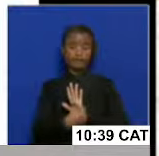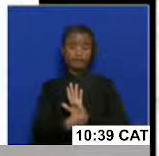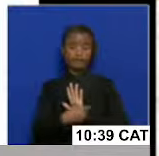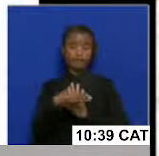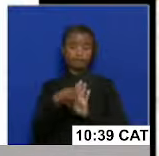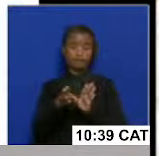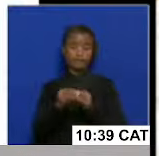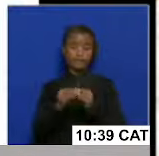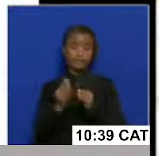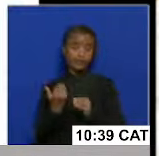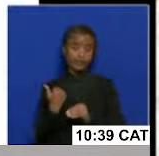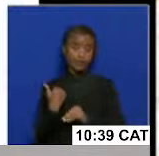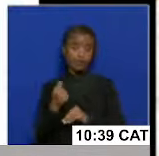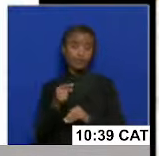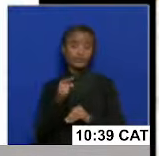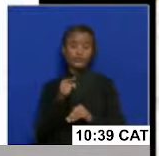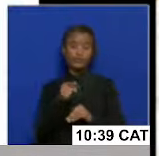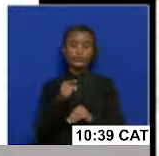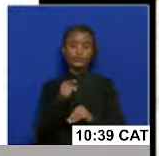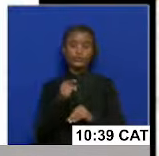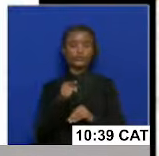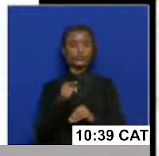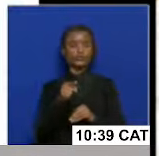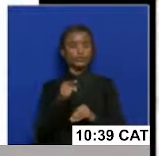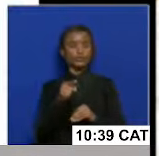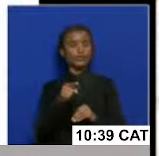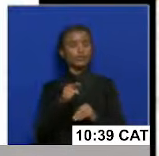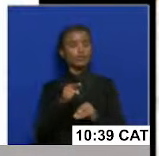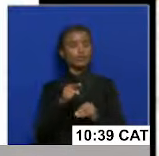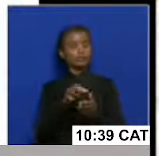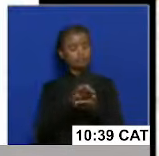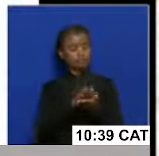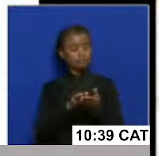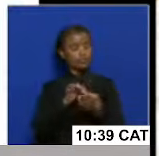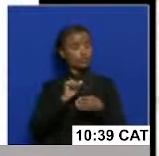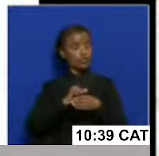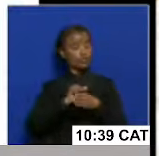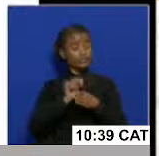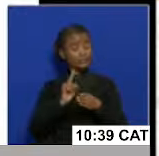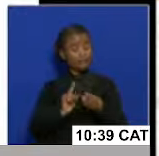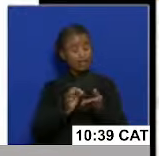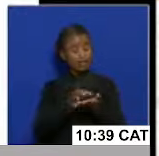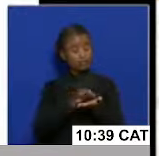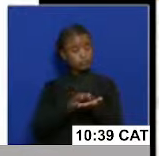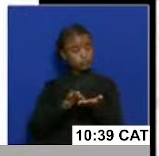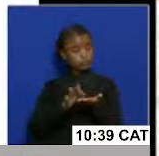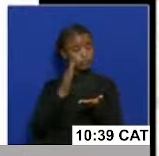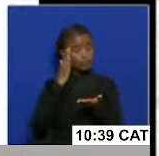had knowledge of the stones, yourself and Mr. Etienne van der Walt, is that correct?